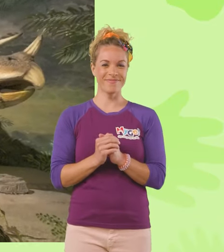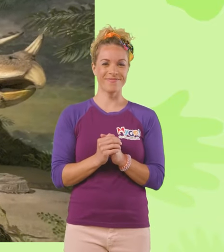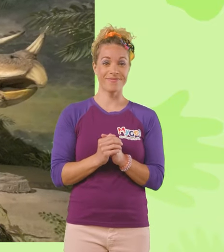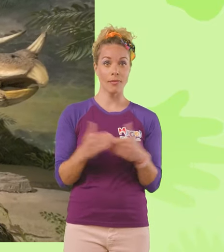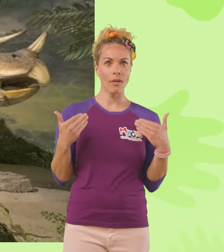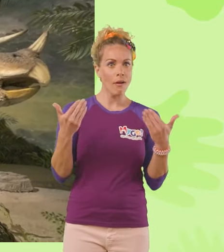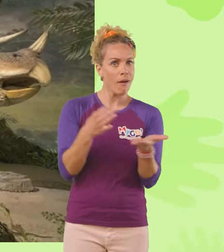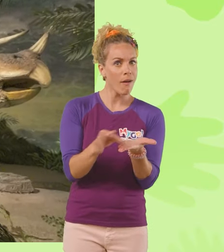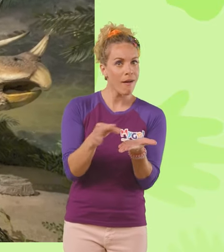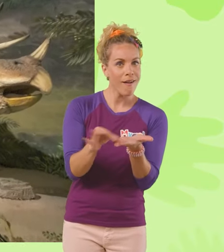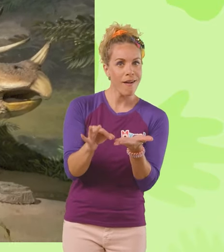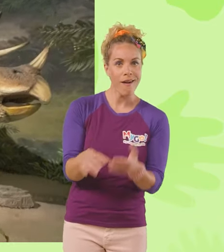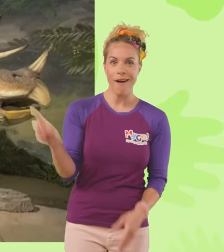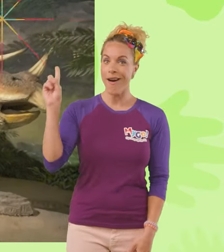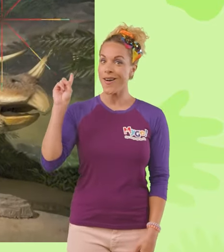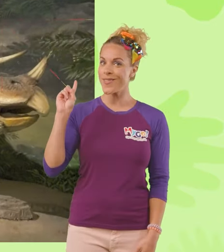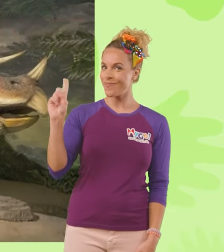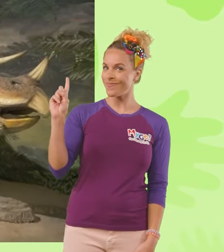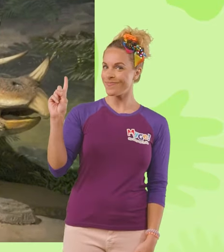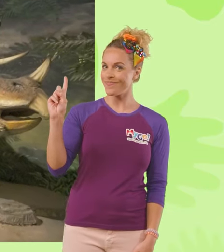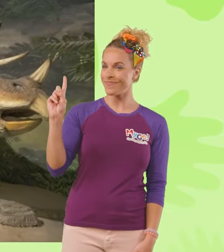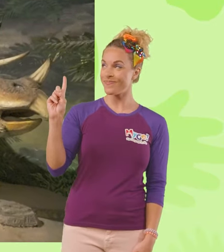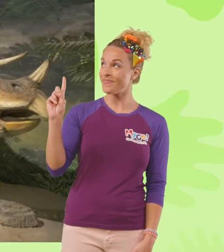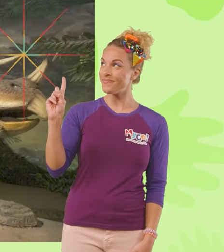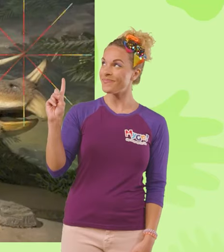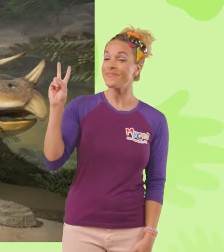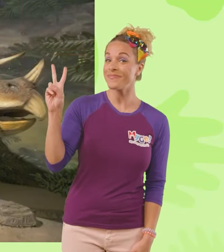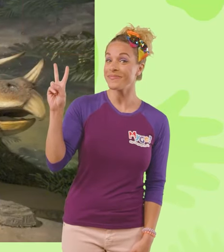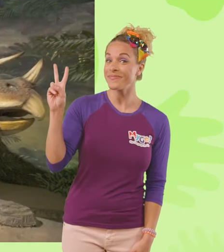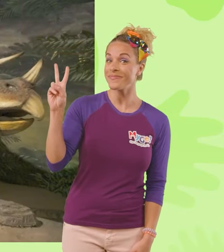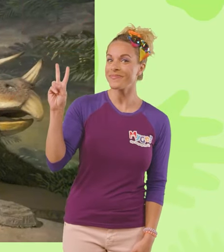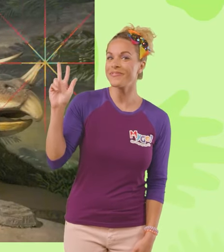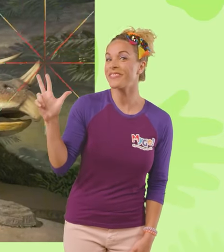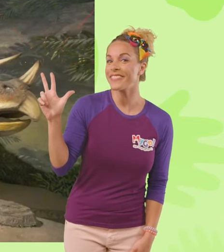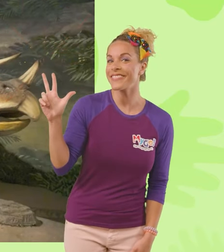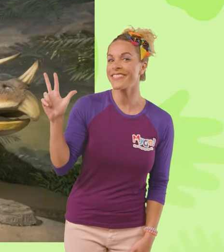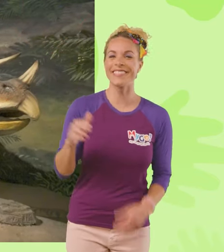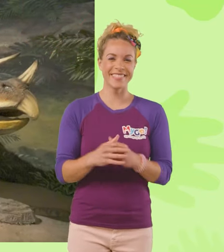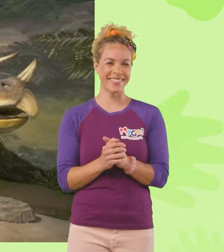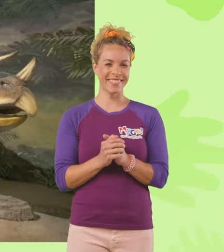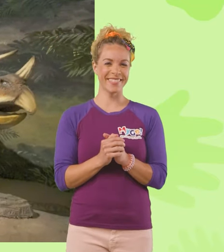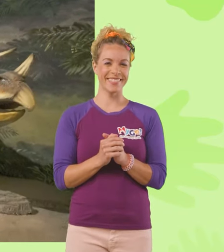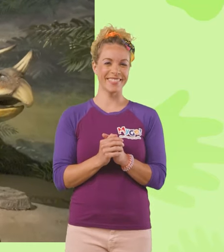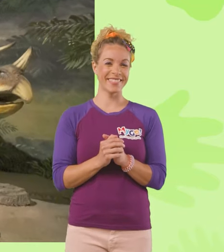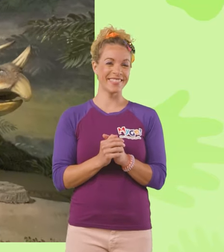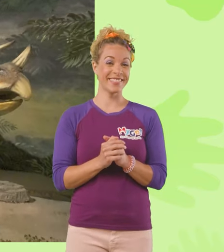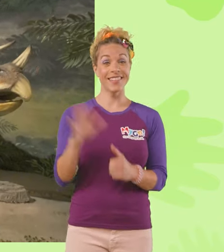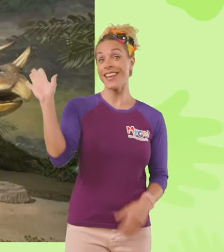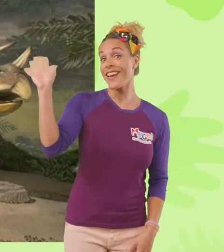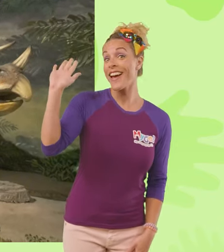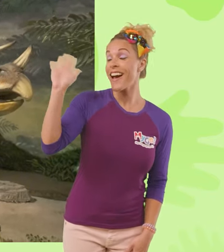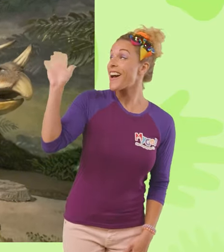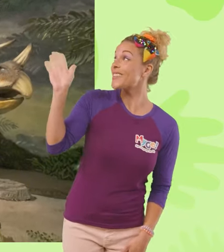and head. Let's count them. One, two, three. All right.